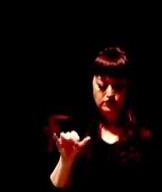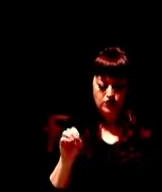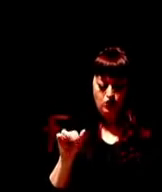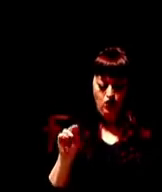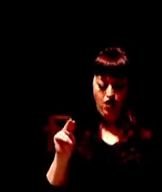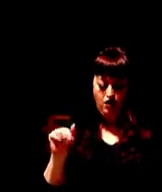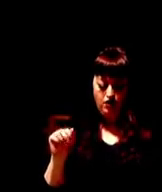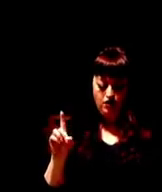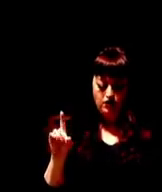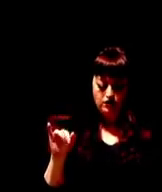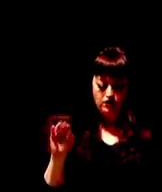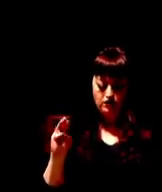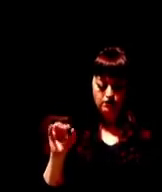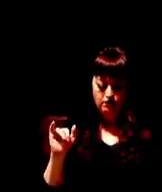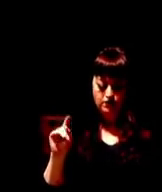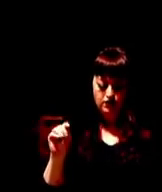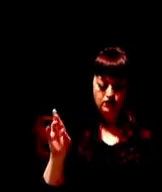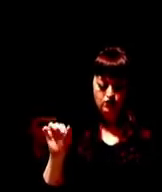Joanna Dimitrova.